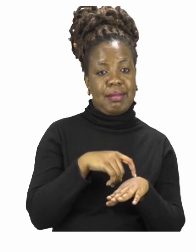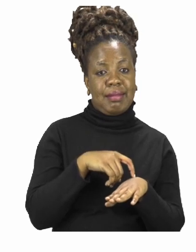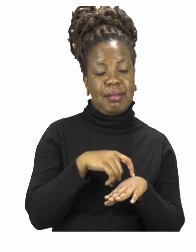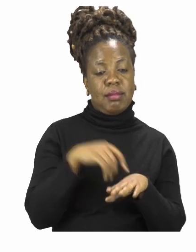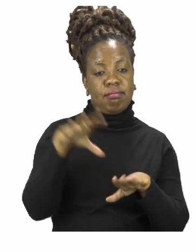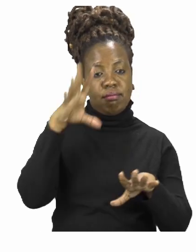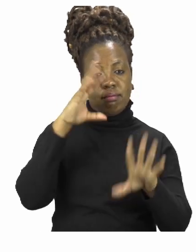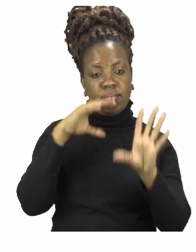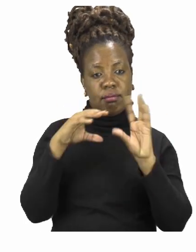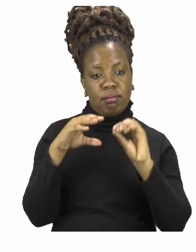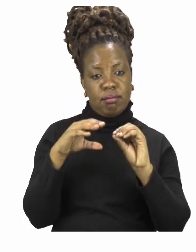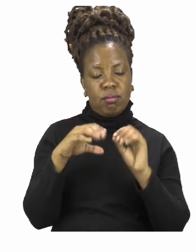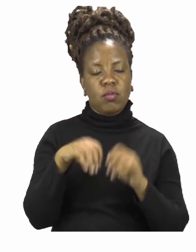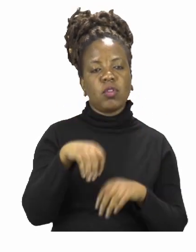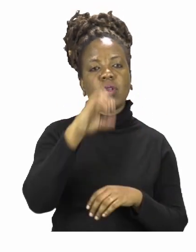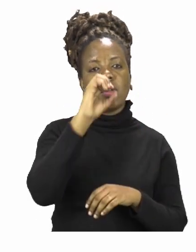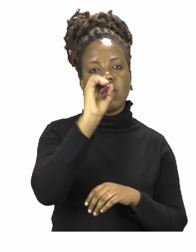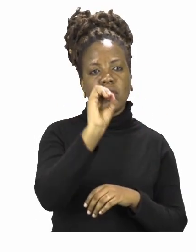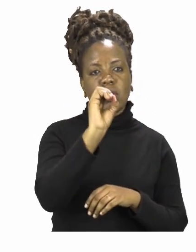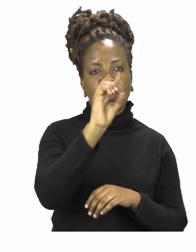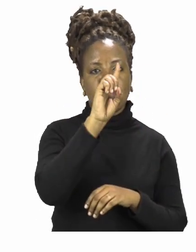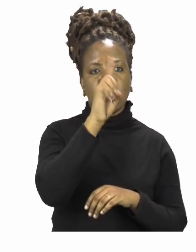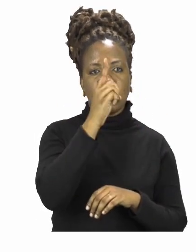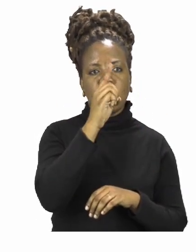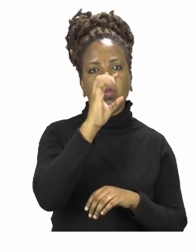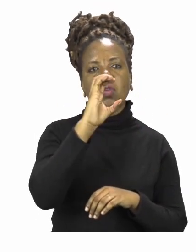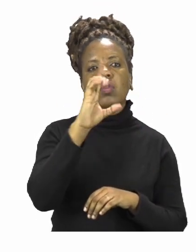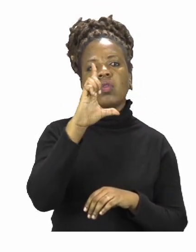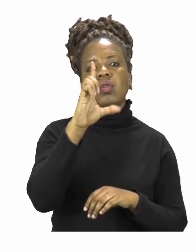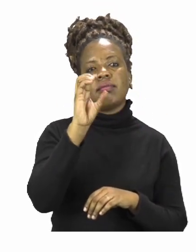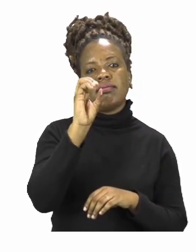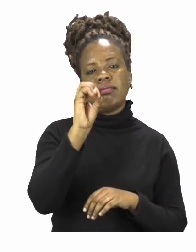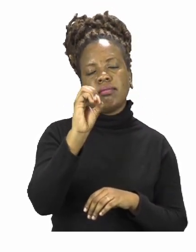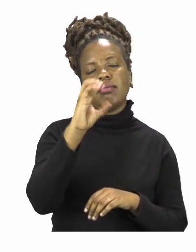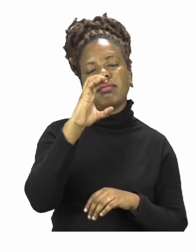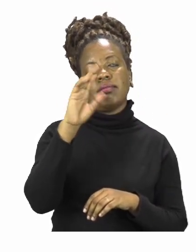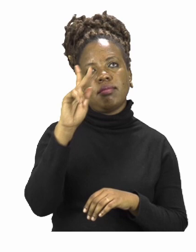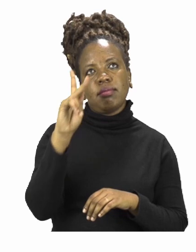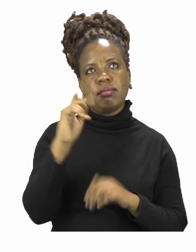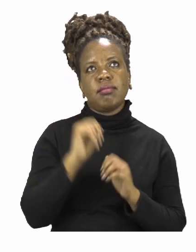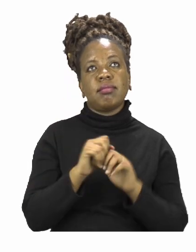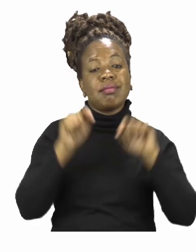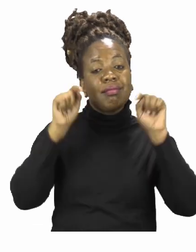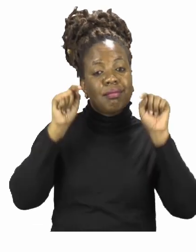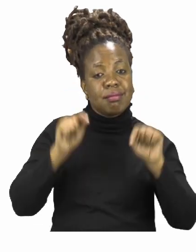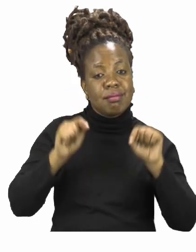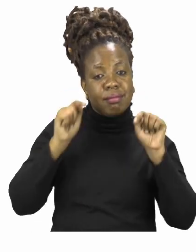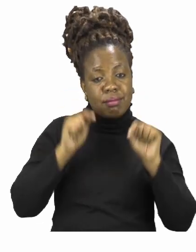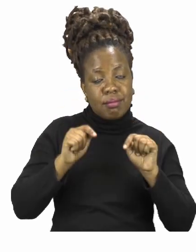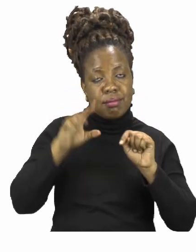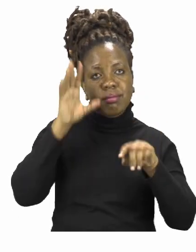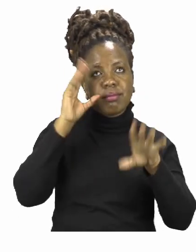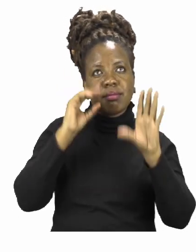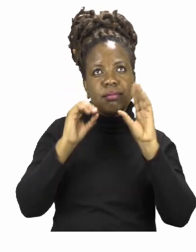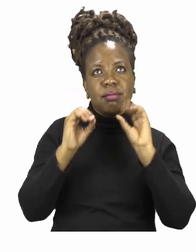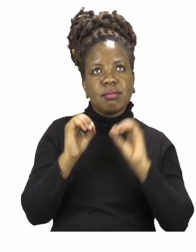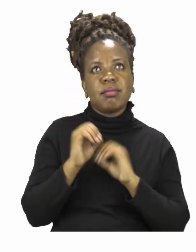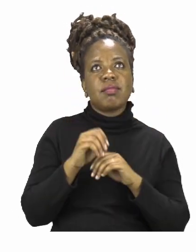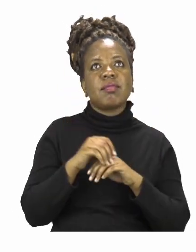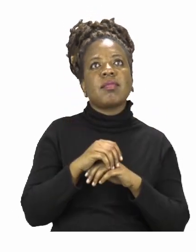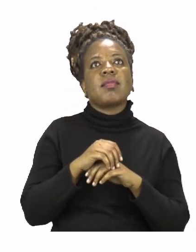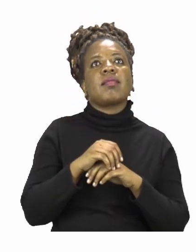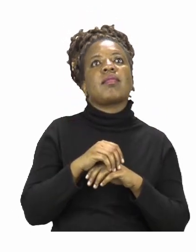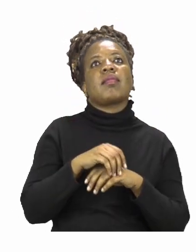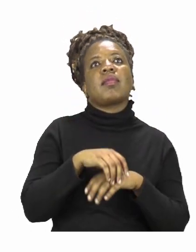do half past. Now, when we say half past, we mean that we are halfway until 1